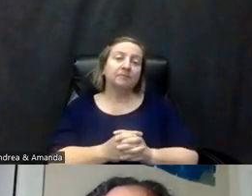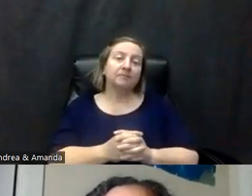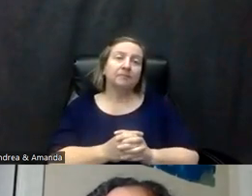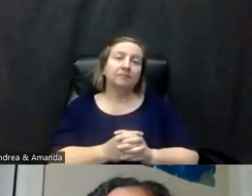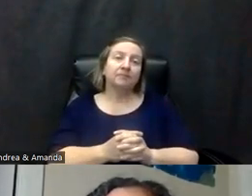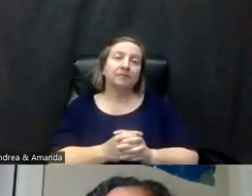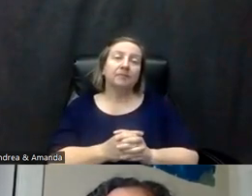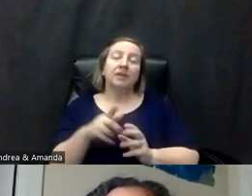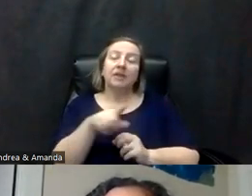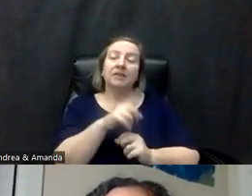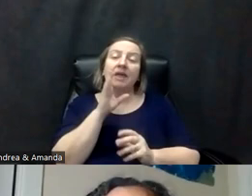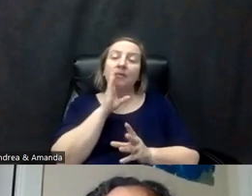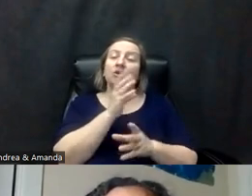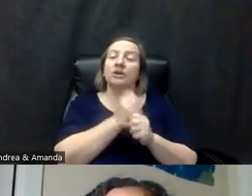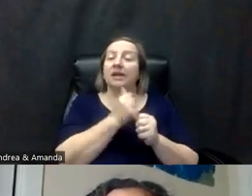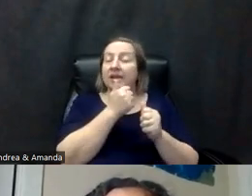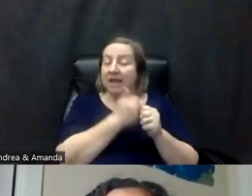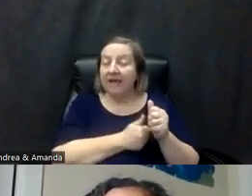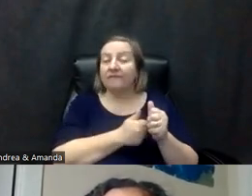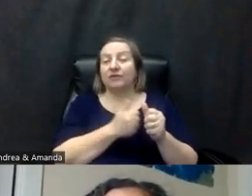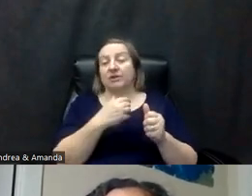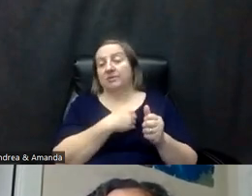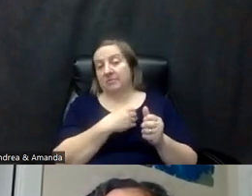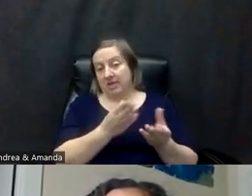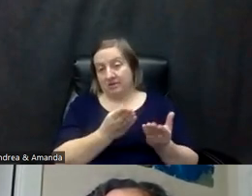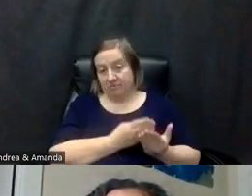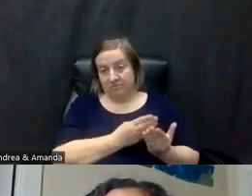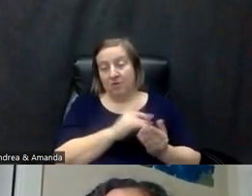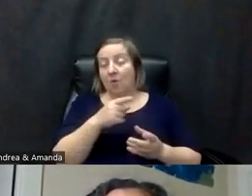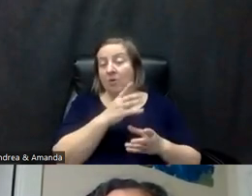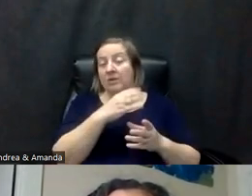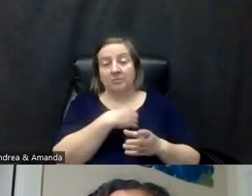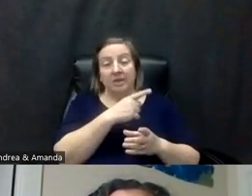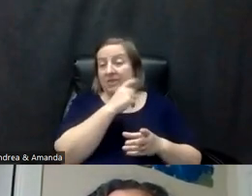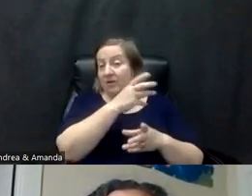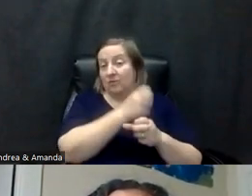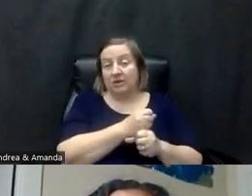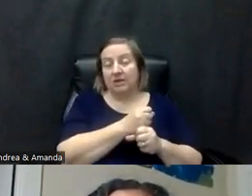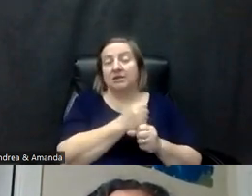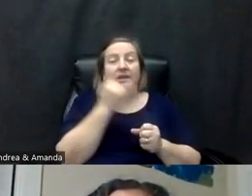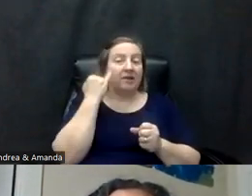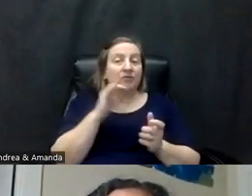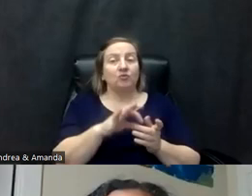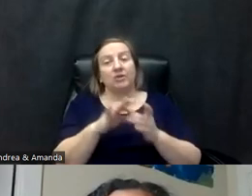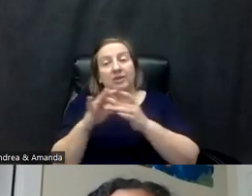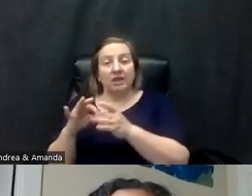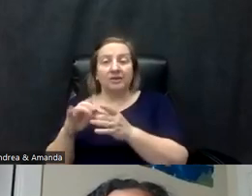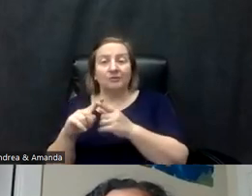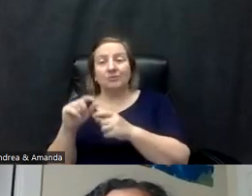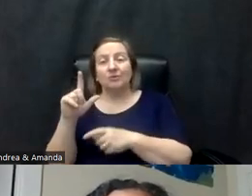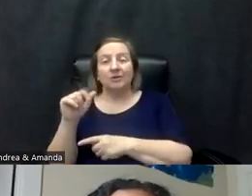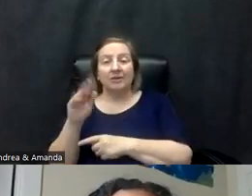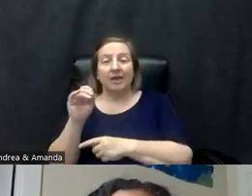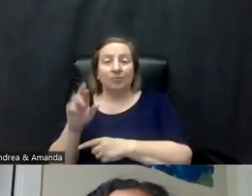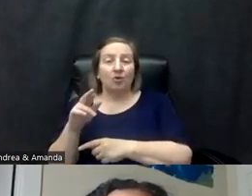They are going to receive every single complaint. The only complaints they're not going to receive are the ones related to like labor disputes,